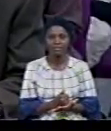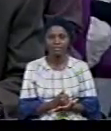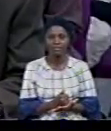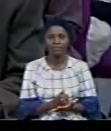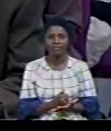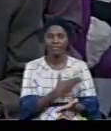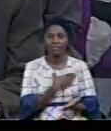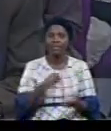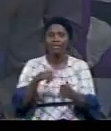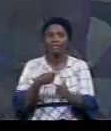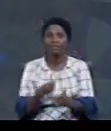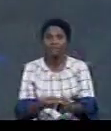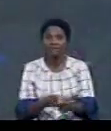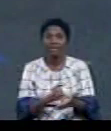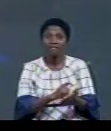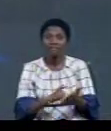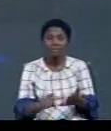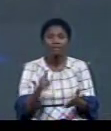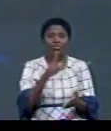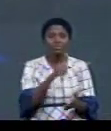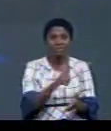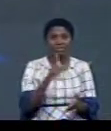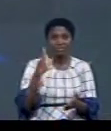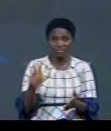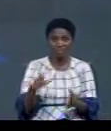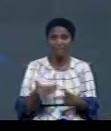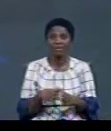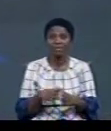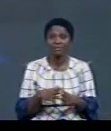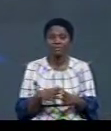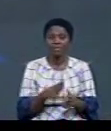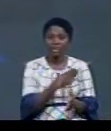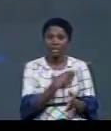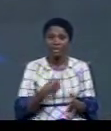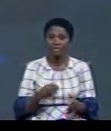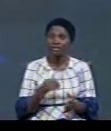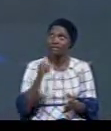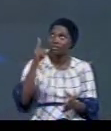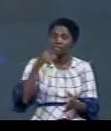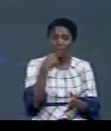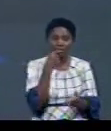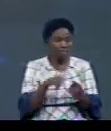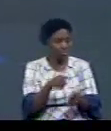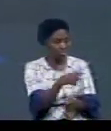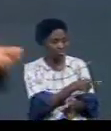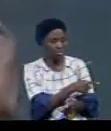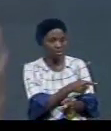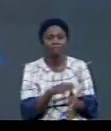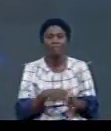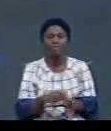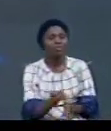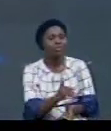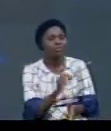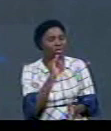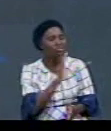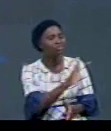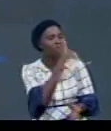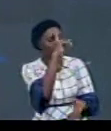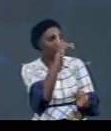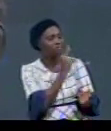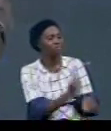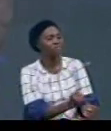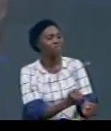And then in verse 25, and he said unto them, where is your